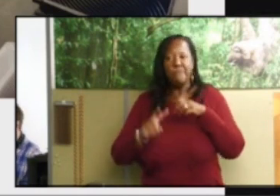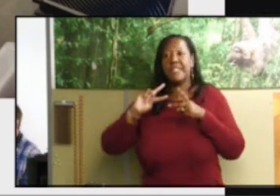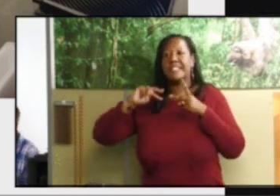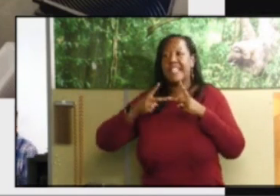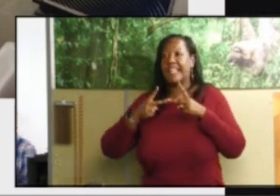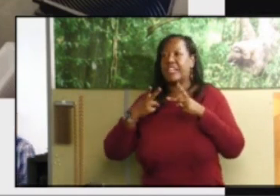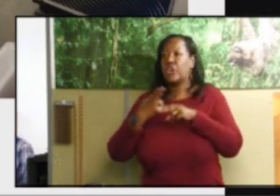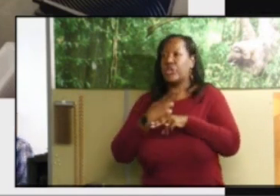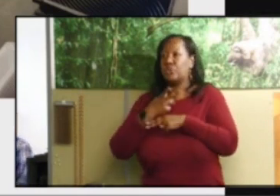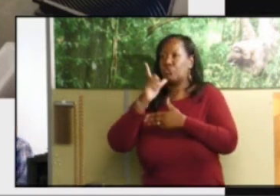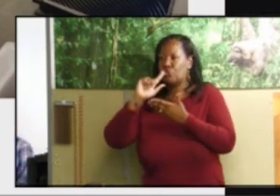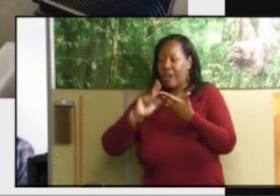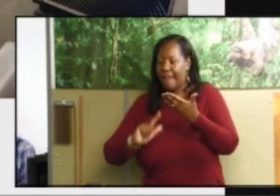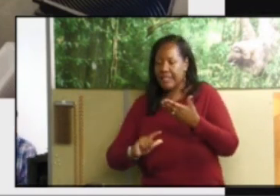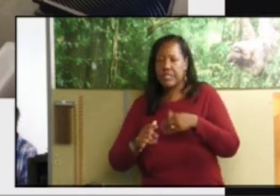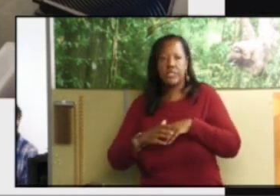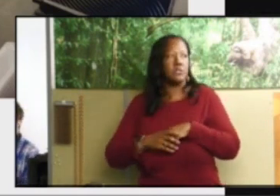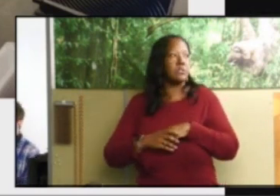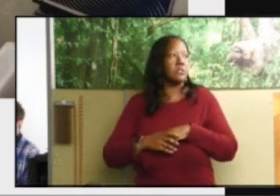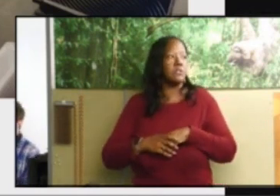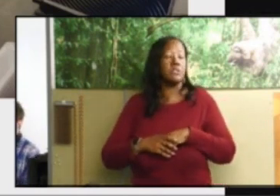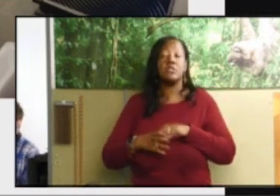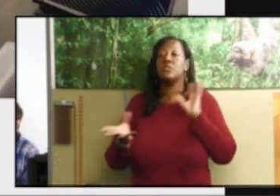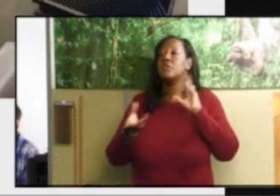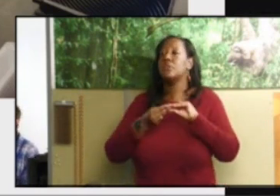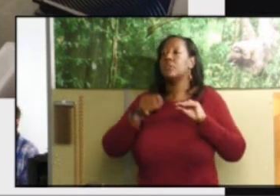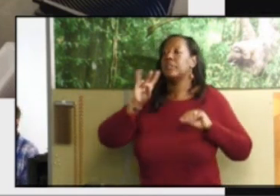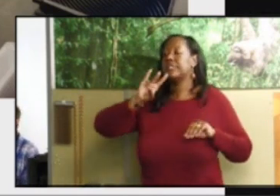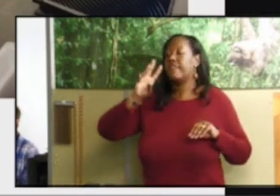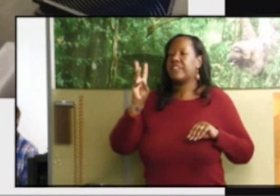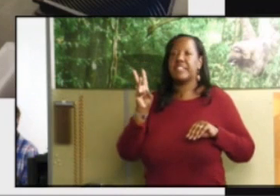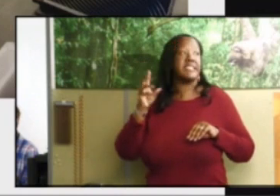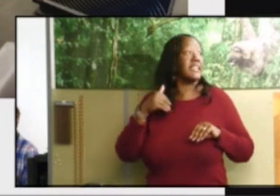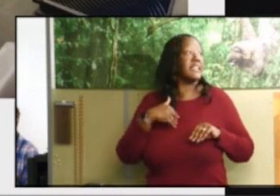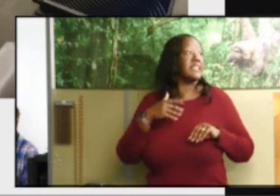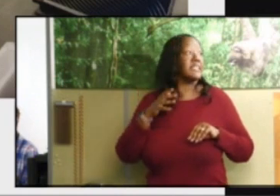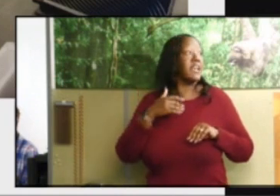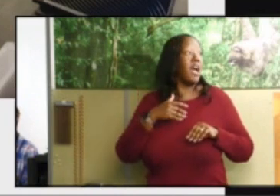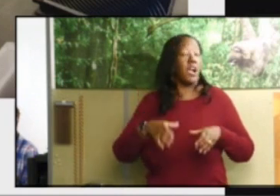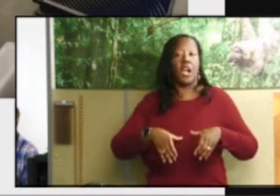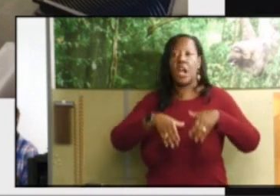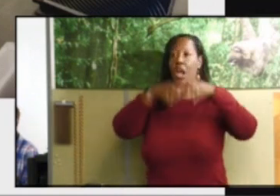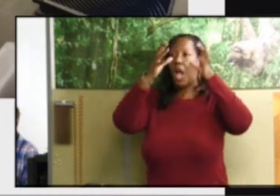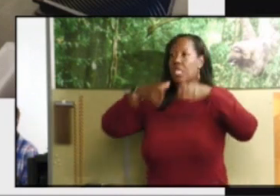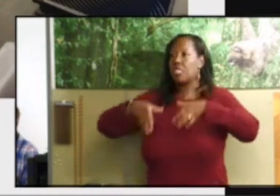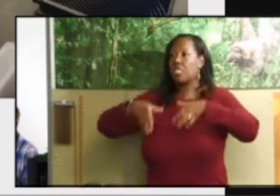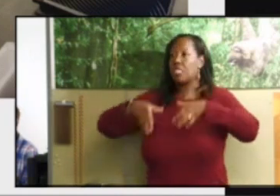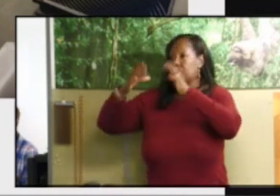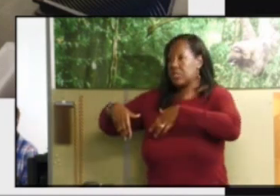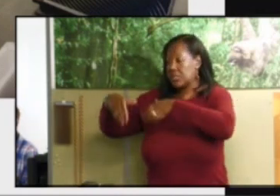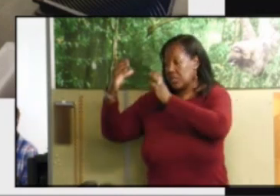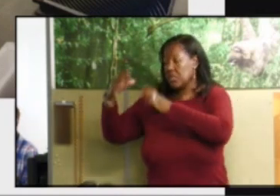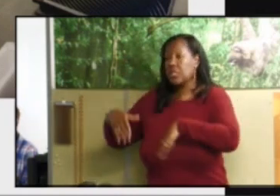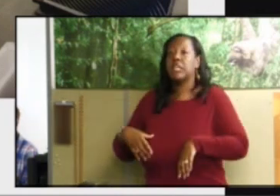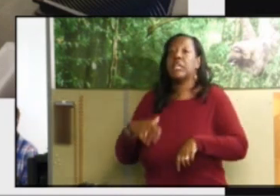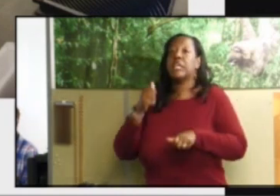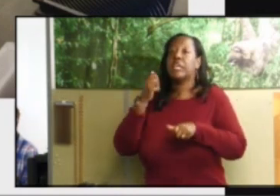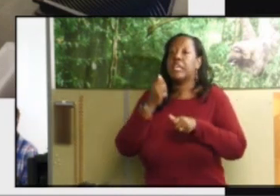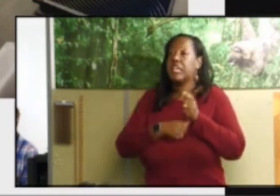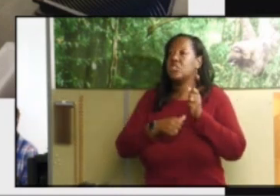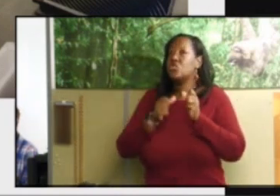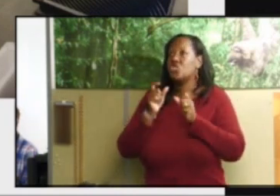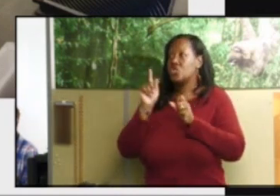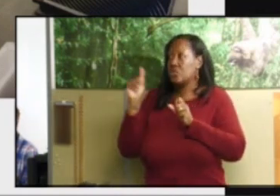as well. And then 76 of the topographical columns, and each one was made from about